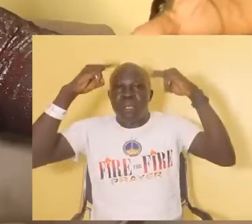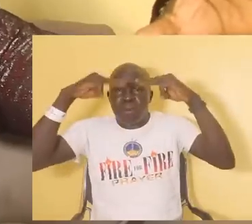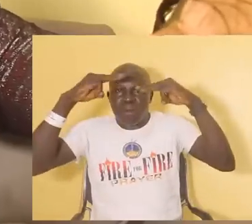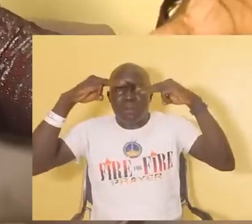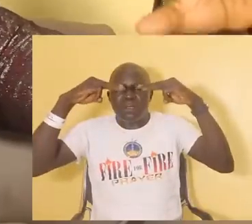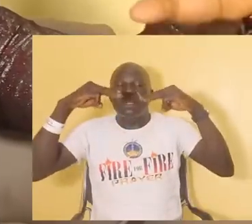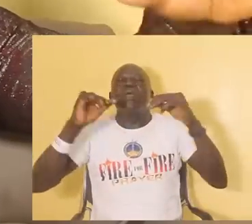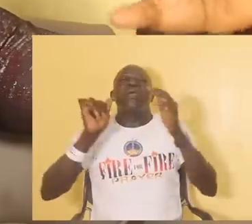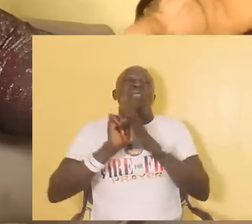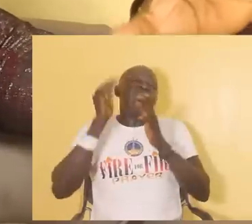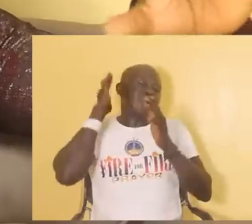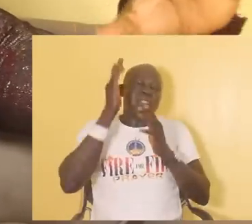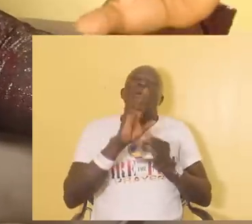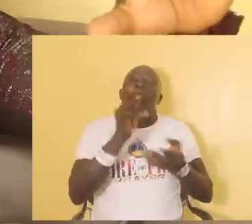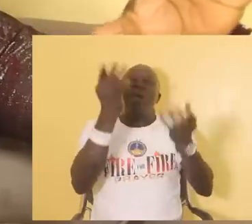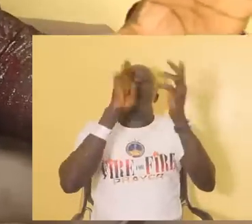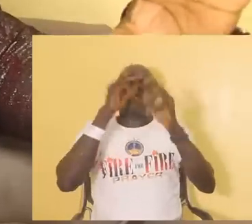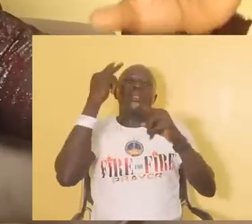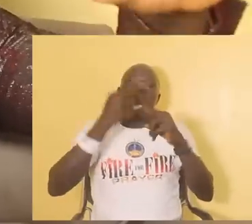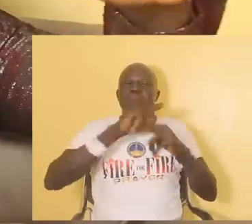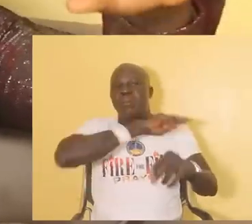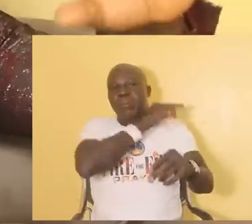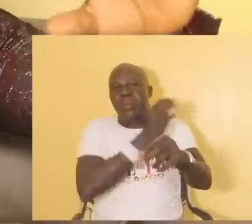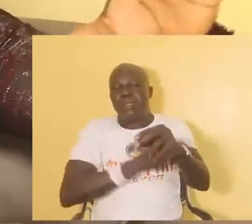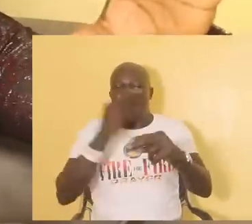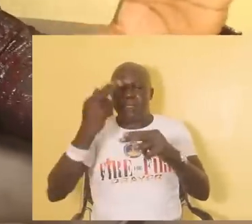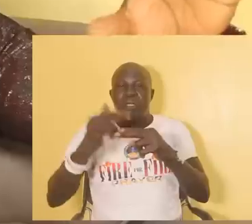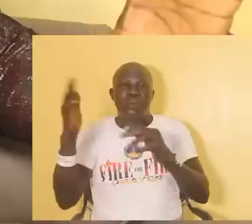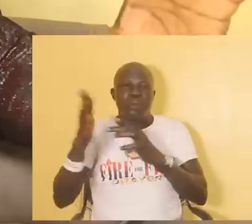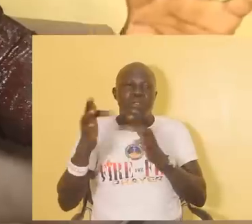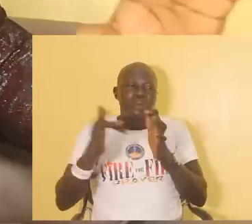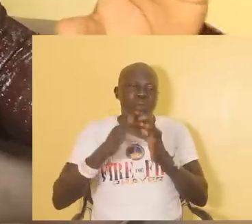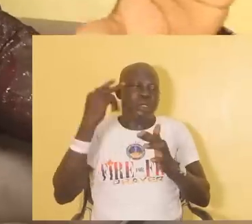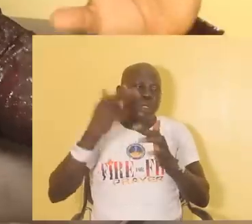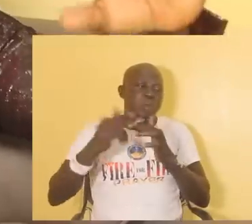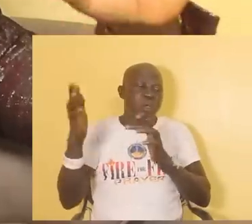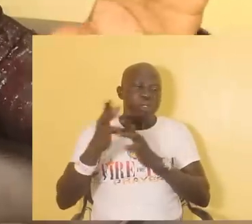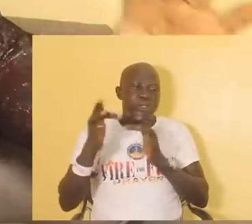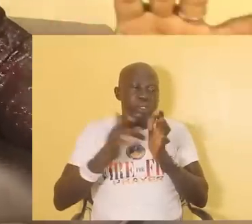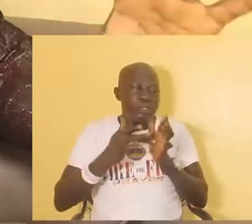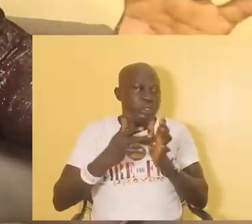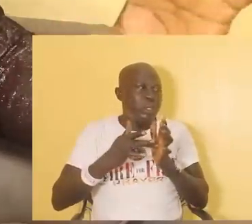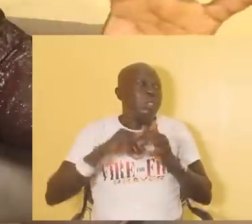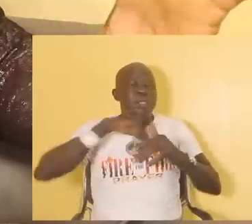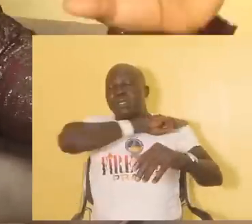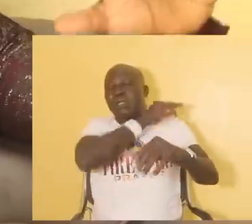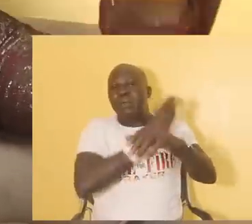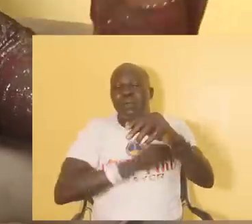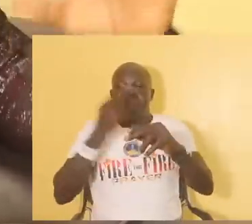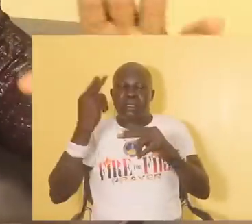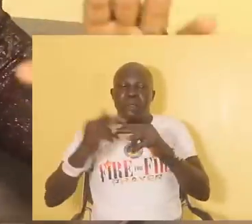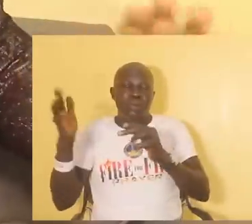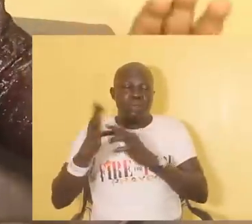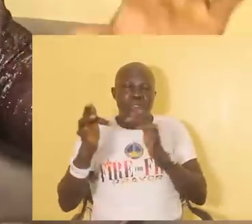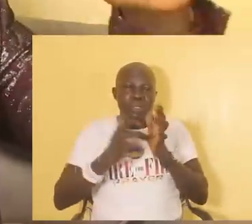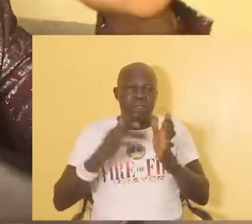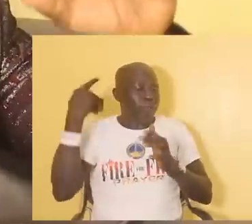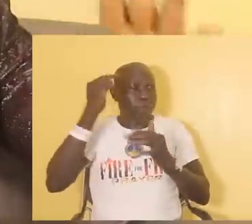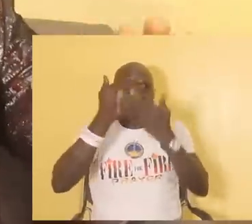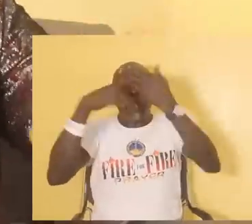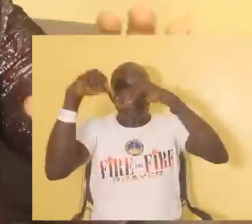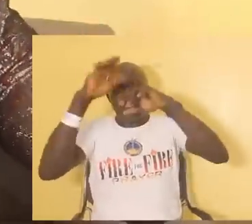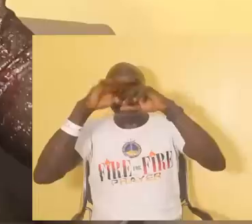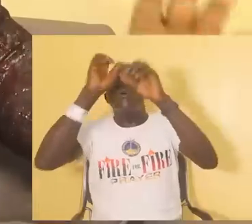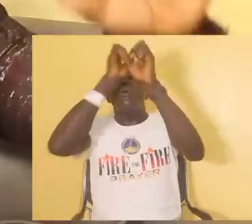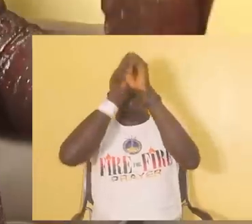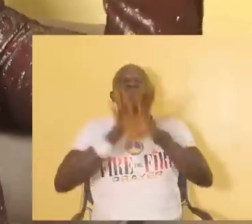Dear blessing. In la sadaba. In the mighty name. Perede ye kete ba. In the name of Jesus. Fodia bayata. In the mighty. Lati orun wa. From heaven.